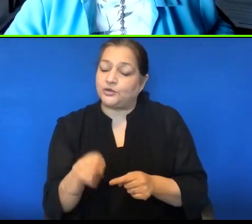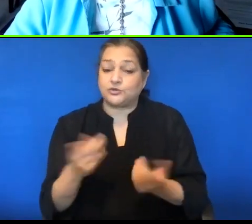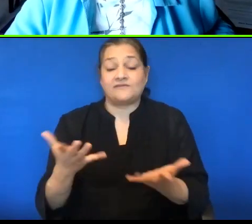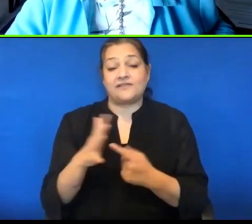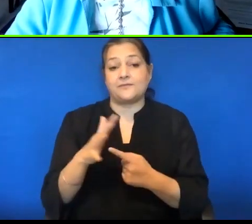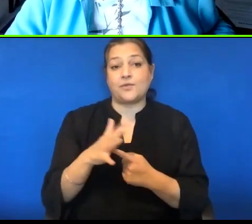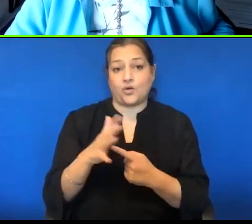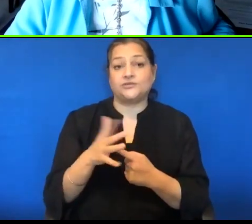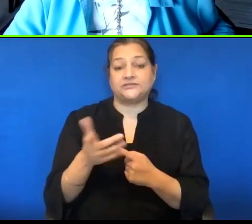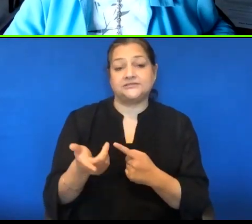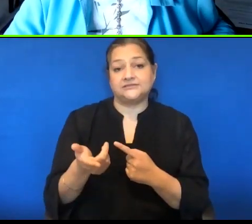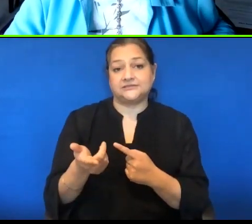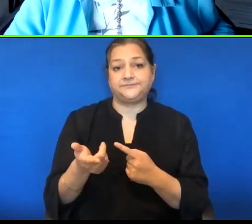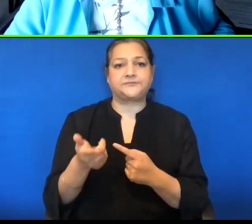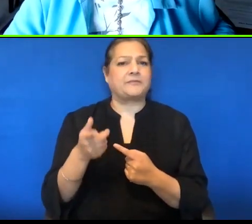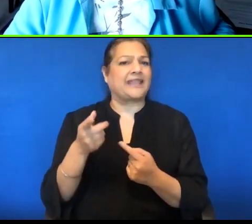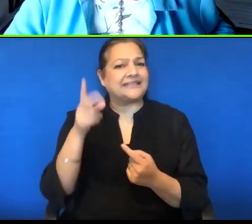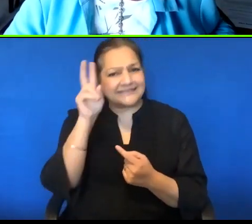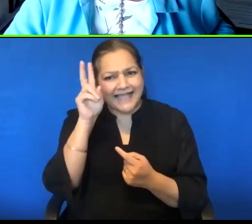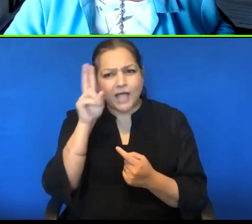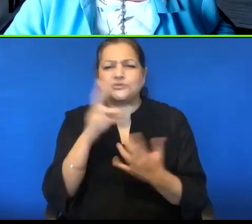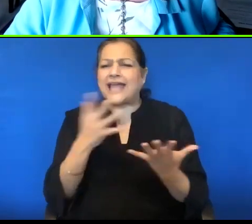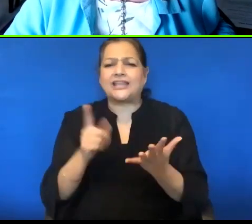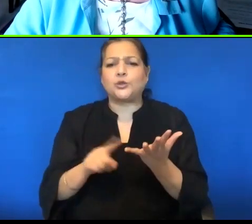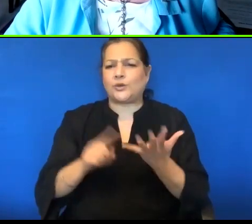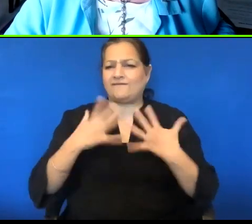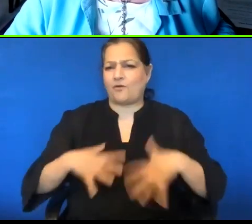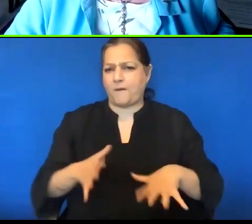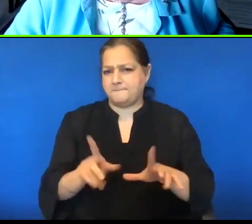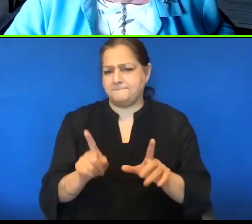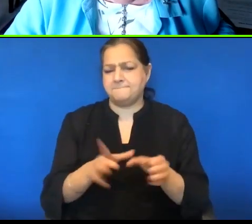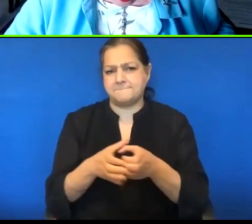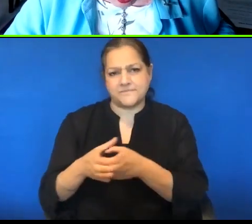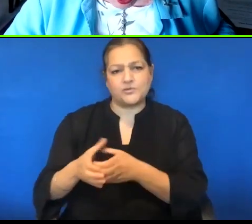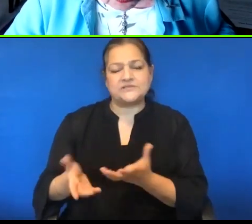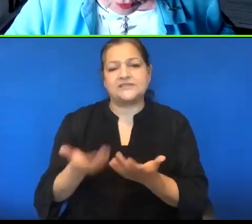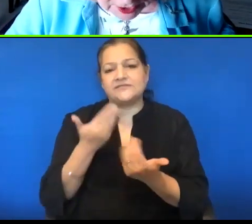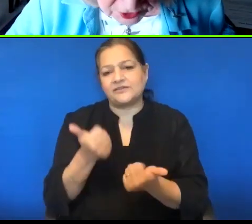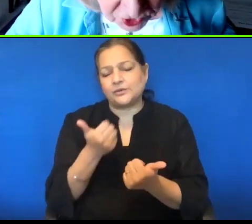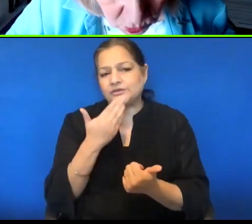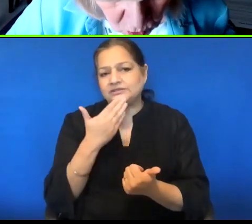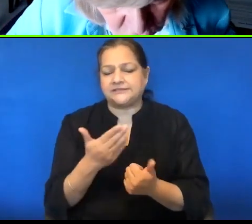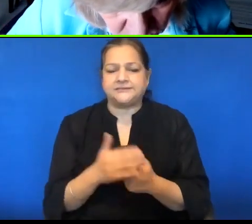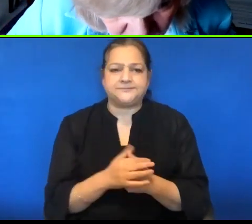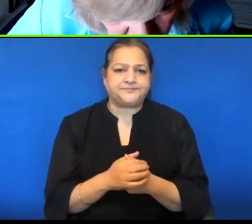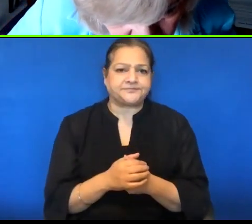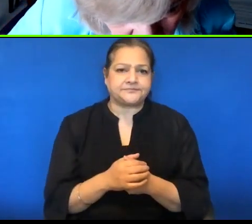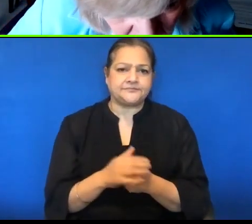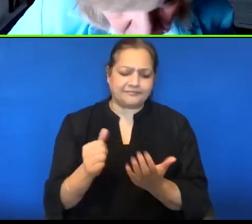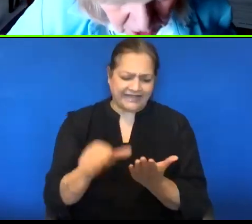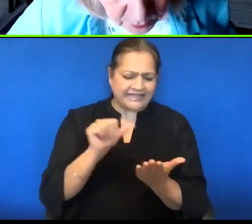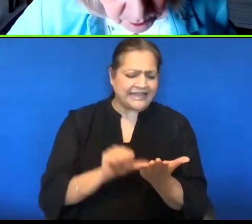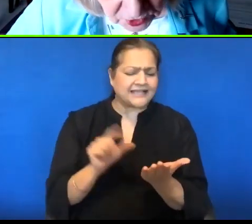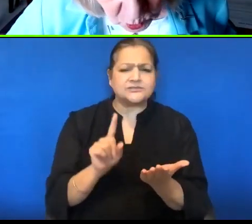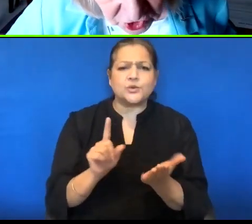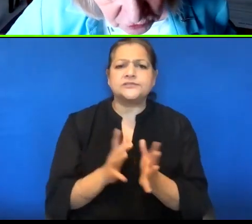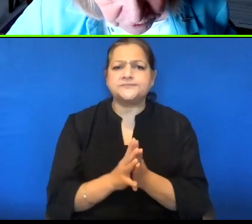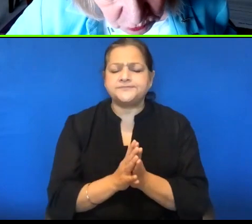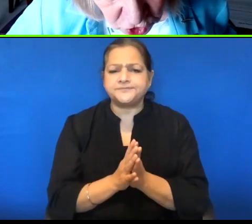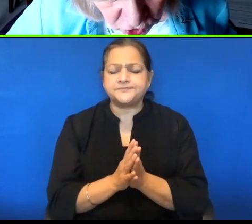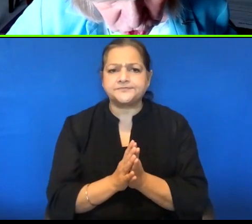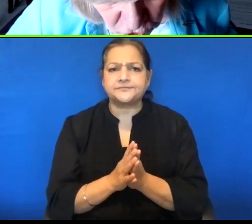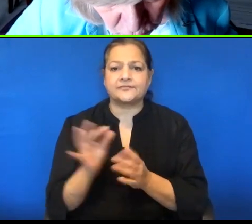youth and the scouts and any of the uniformed ones are quite important too, aren't they? Right, so what shall we go on to now? A